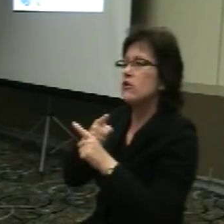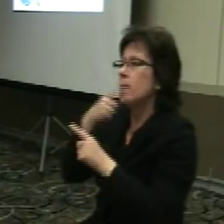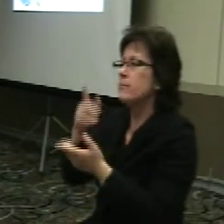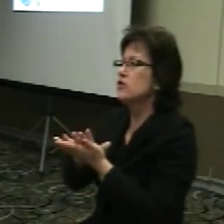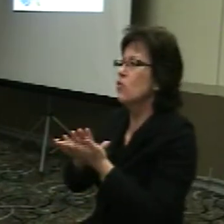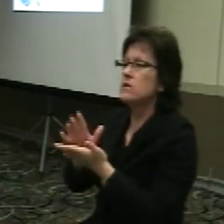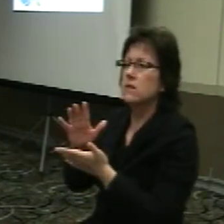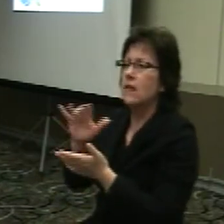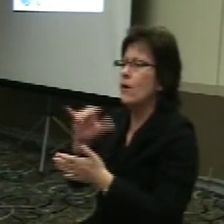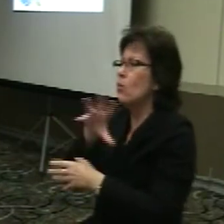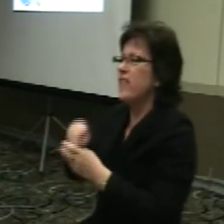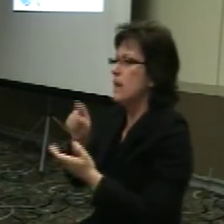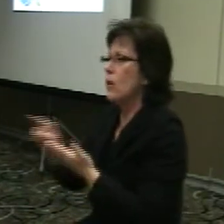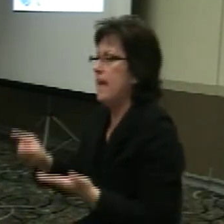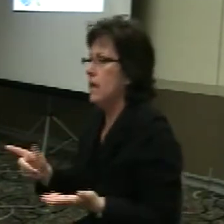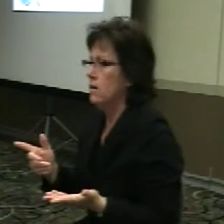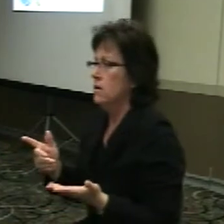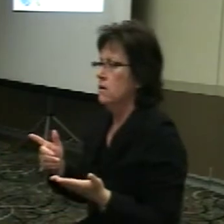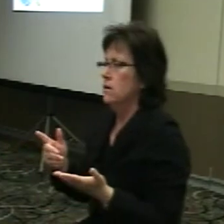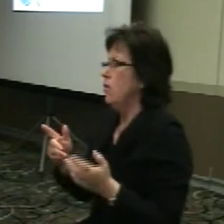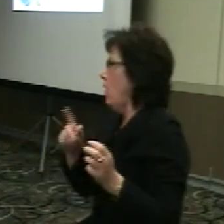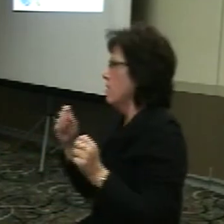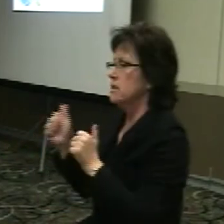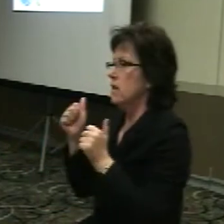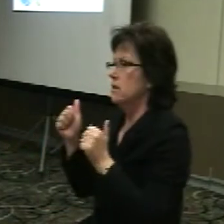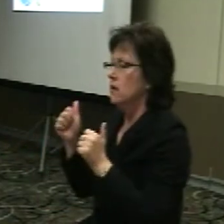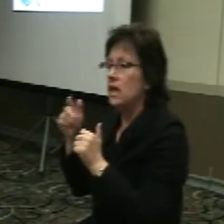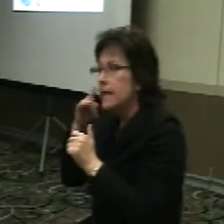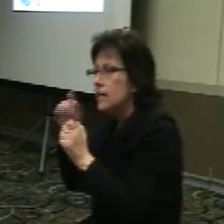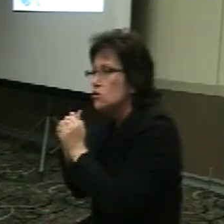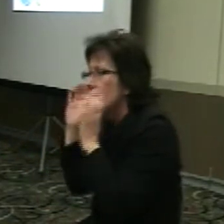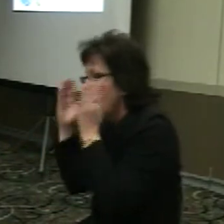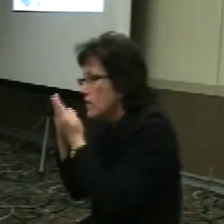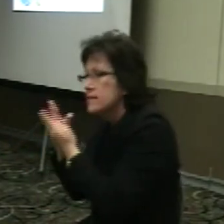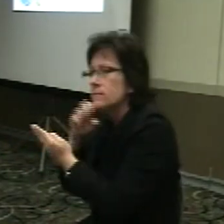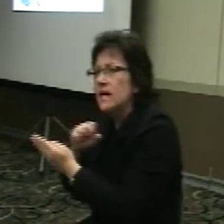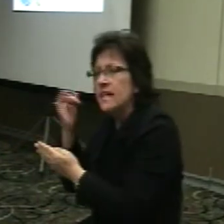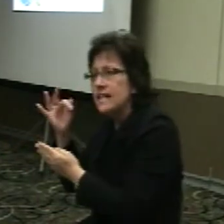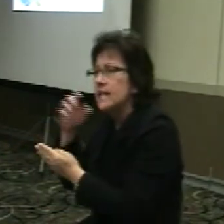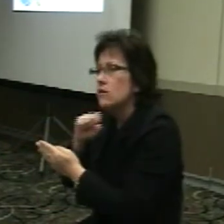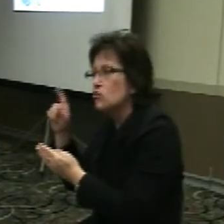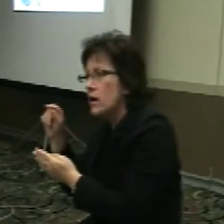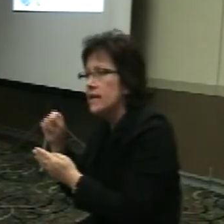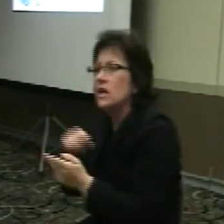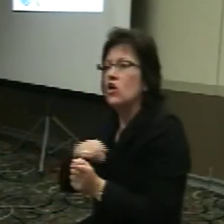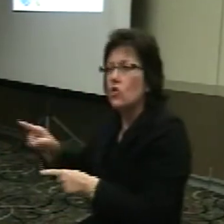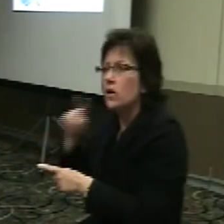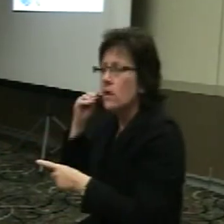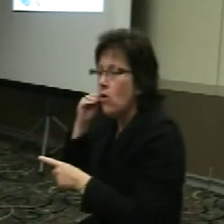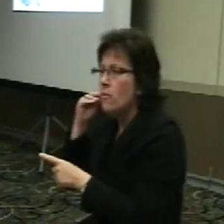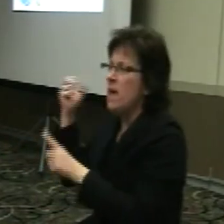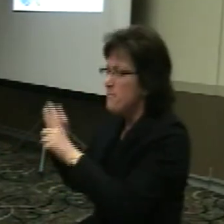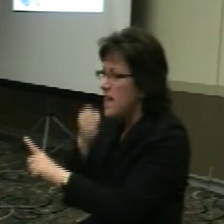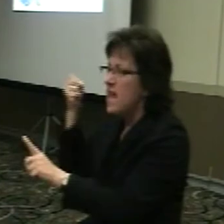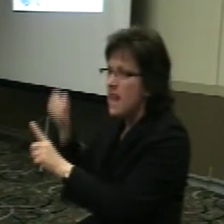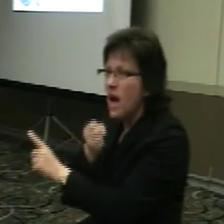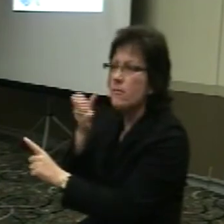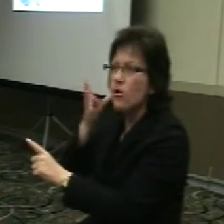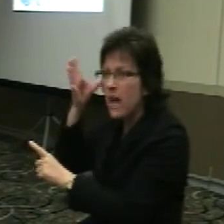week. So all of a sudden you've got kids with autism who are 19, 20 years old who are going home and literally beating the hell out of their